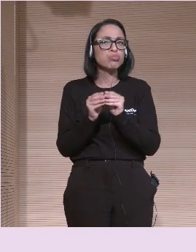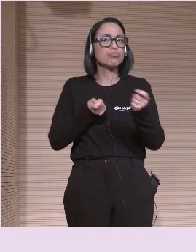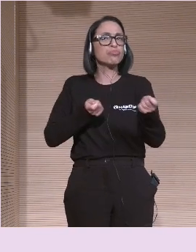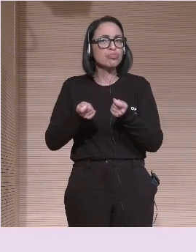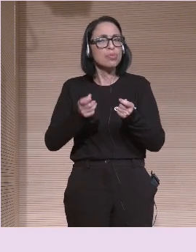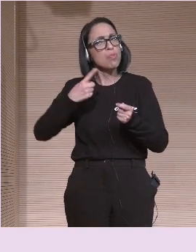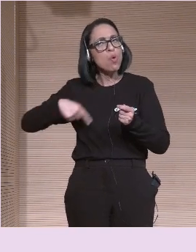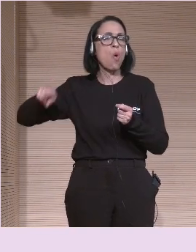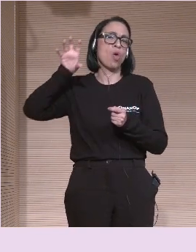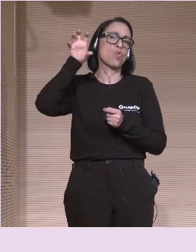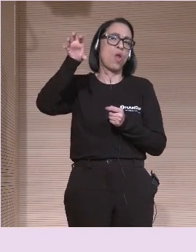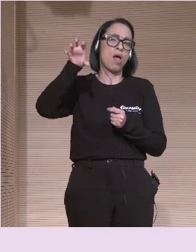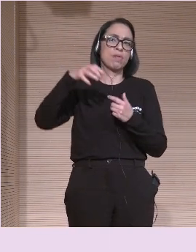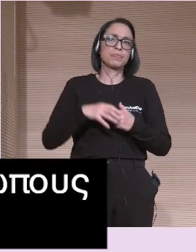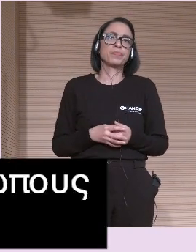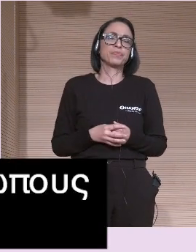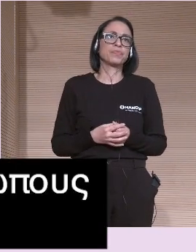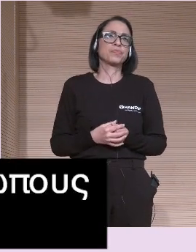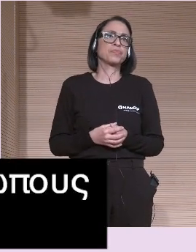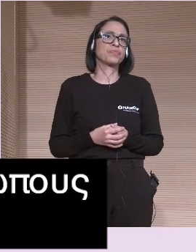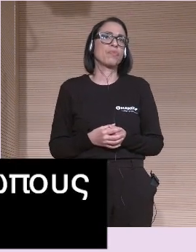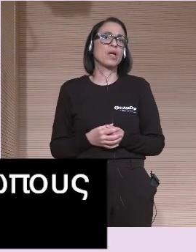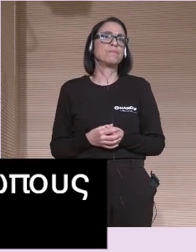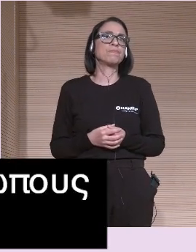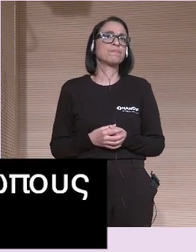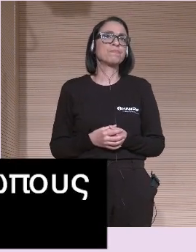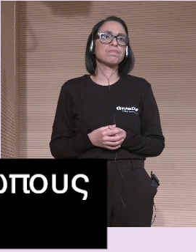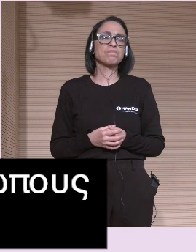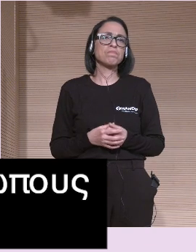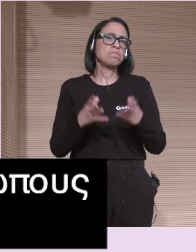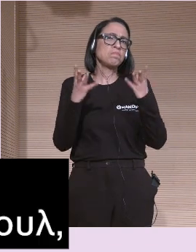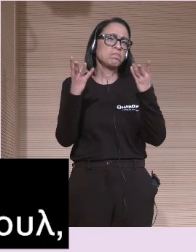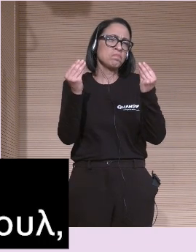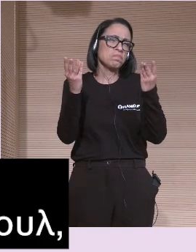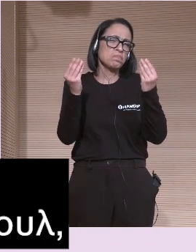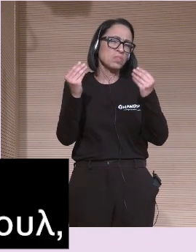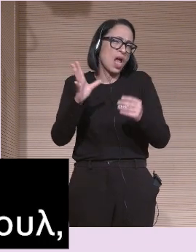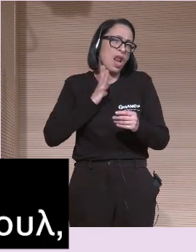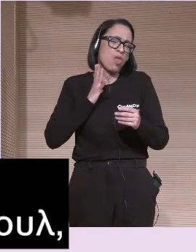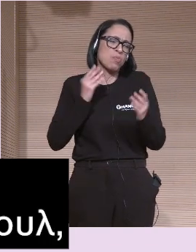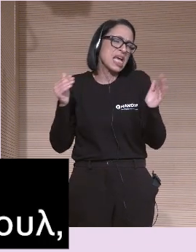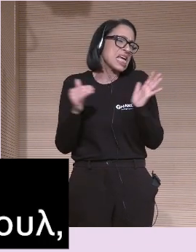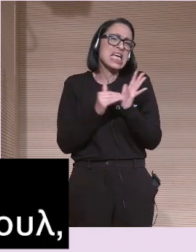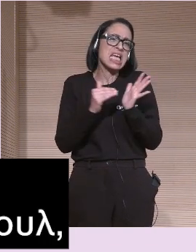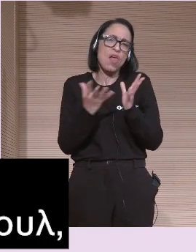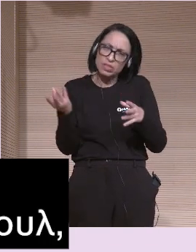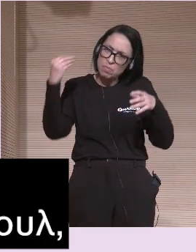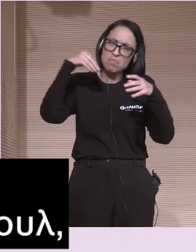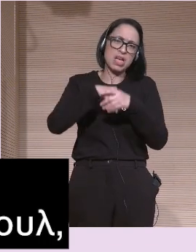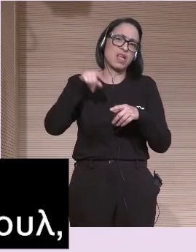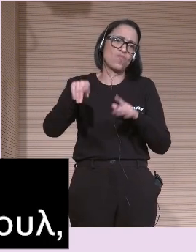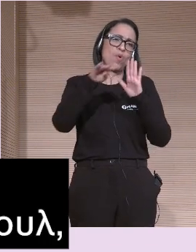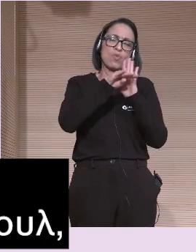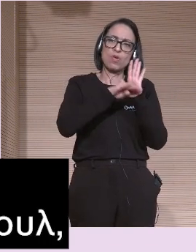kind of sector-supporting role that we play that's now reached thousands of people and hundreds of institutions. And we are working with some institutions like the